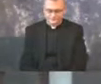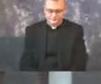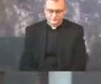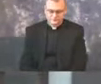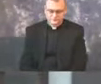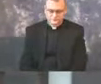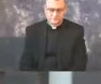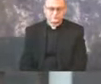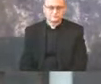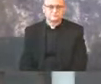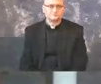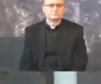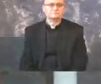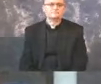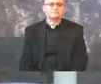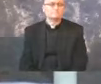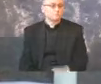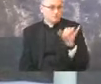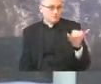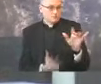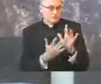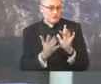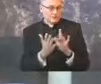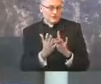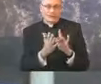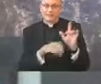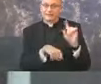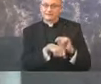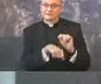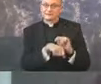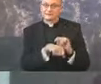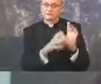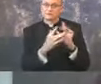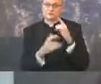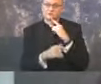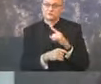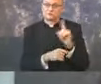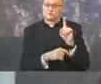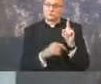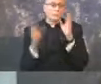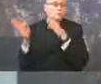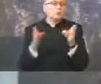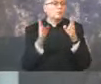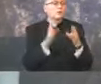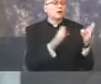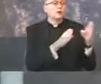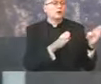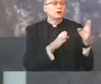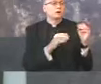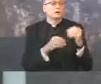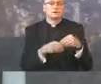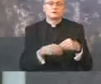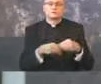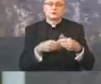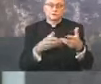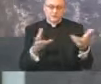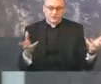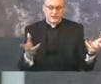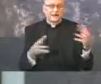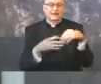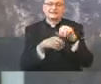En aquel tiempo, Jesús fue a Nazaret, donde se había criado. Entró en la sinagoga,